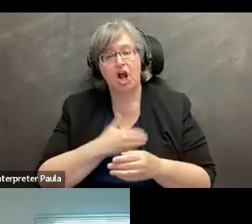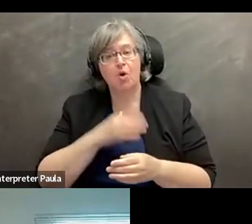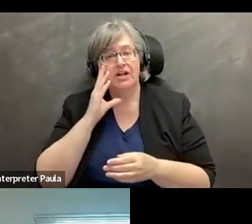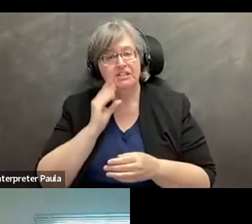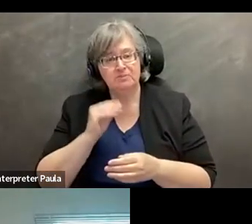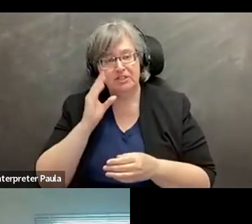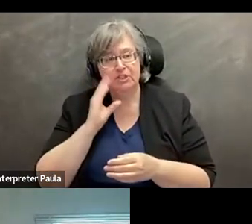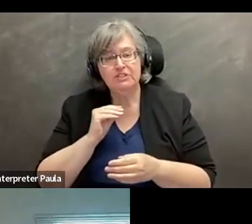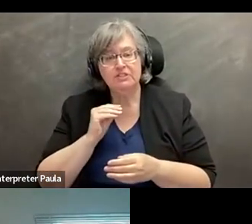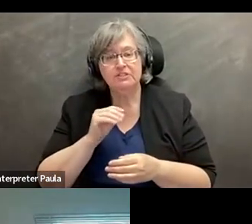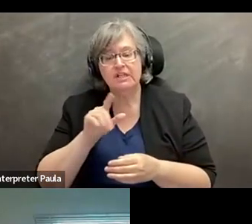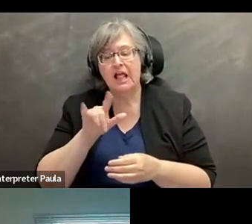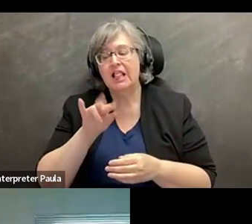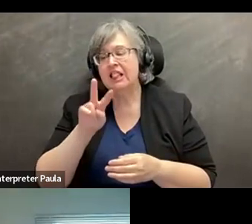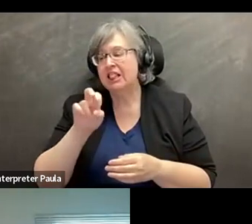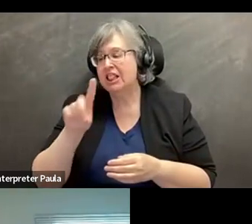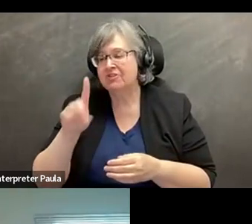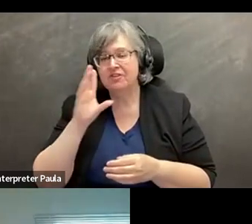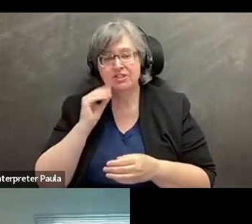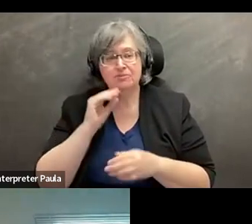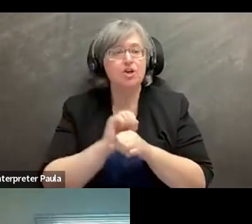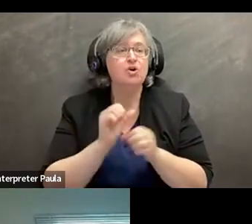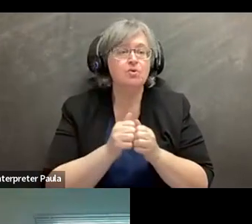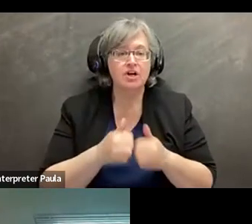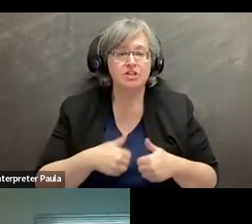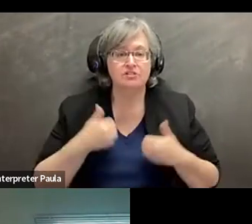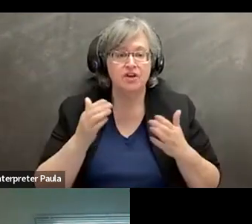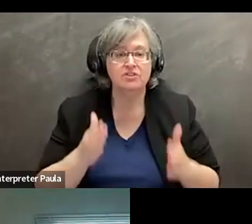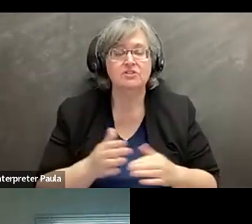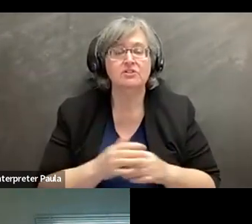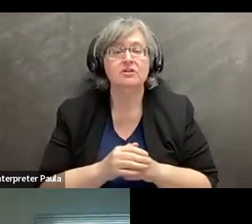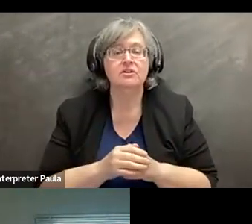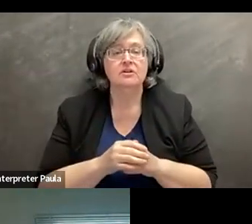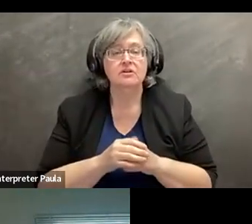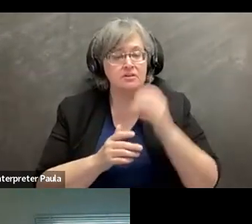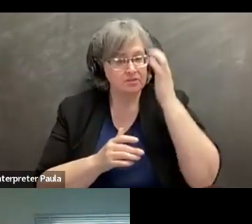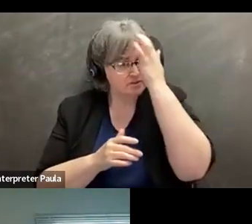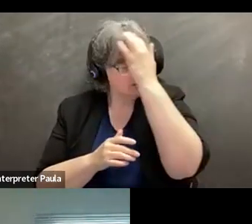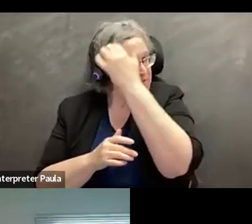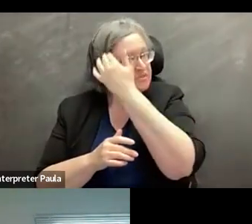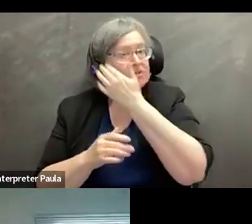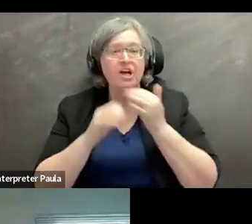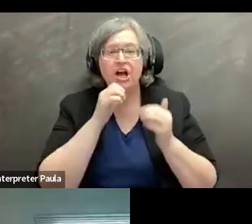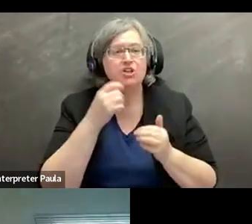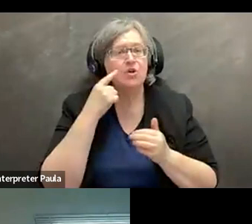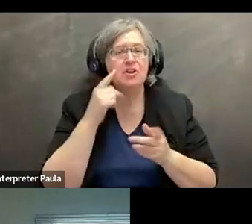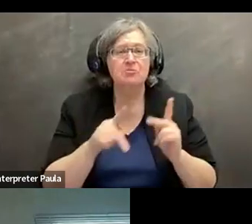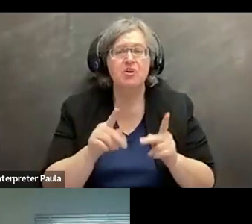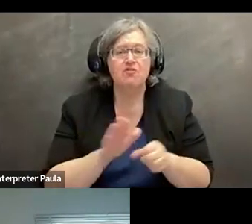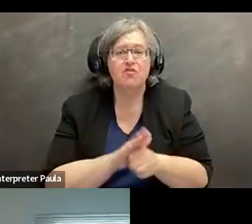experiences, working with survivors and those of us being survivors ourselves, I don't think people fully